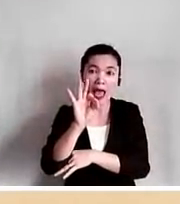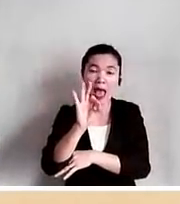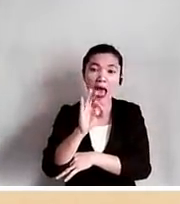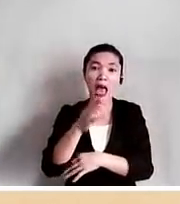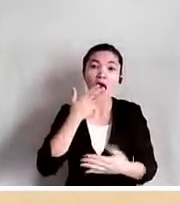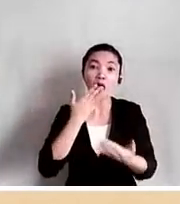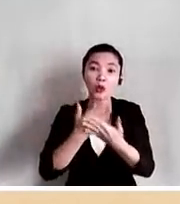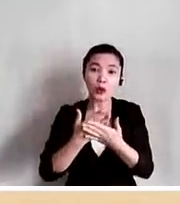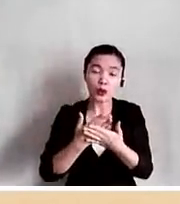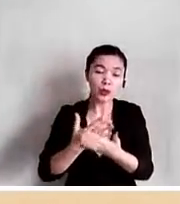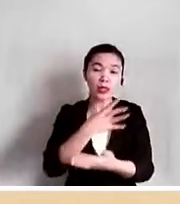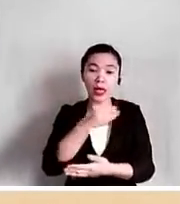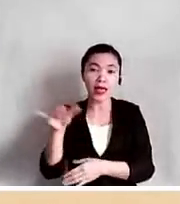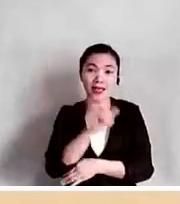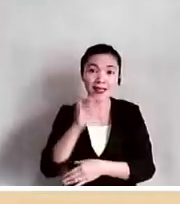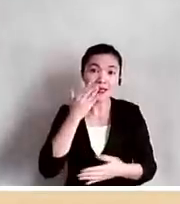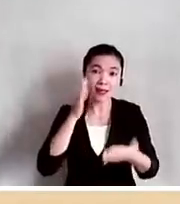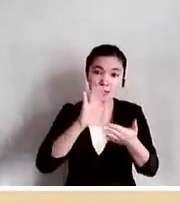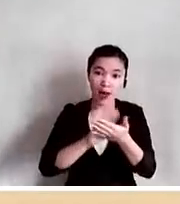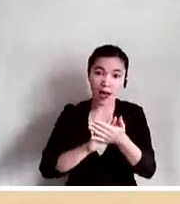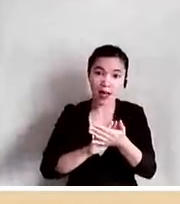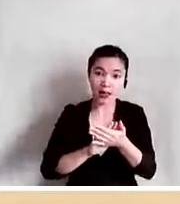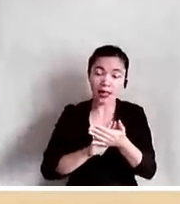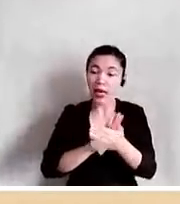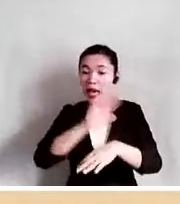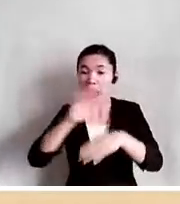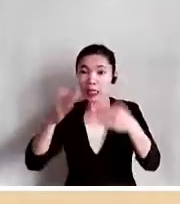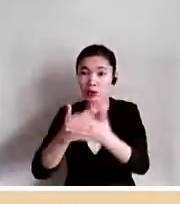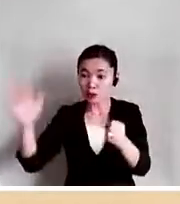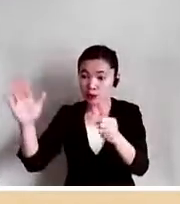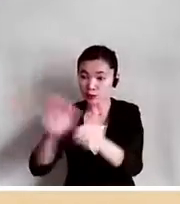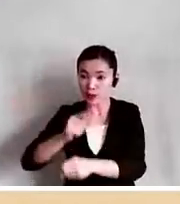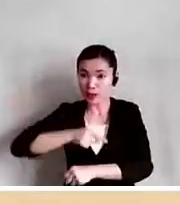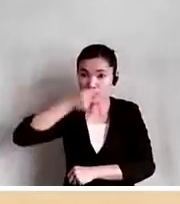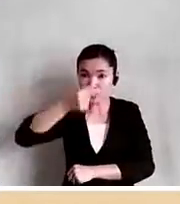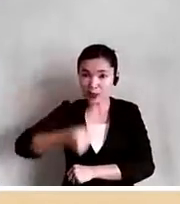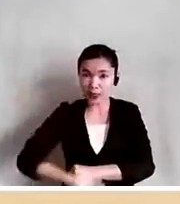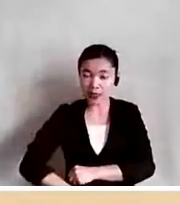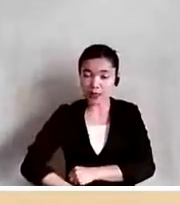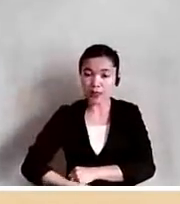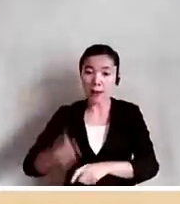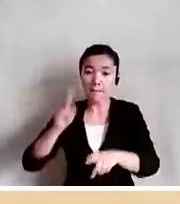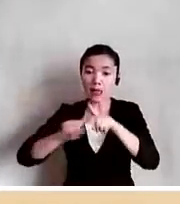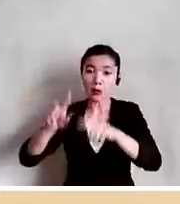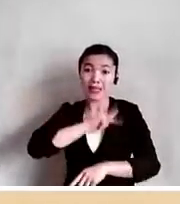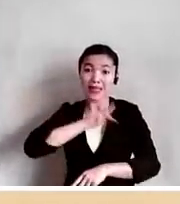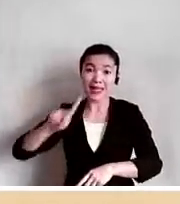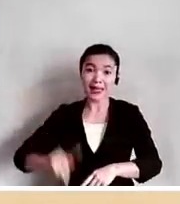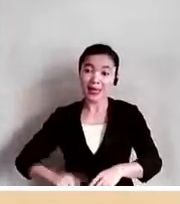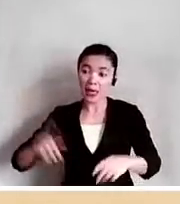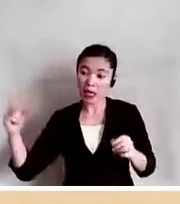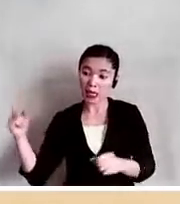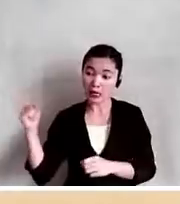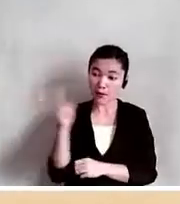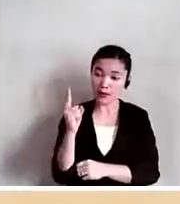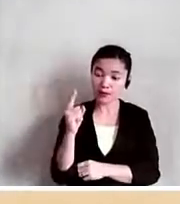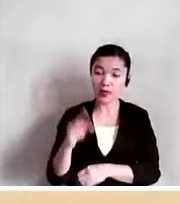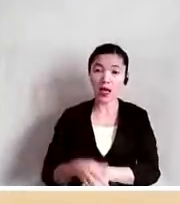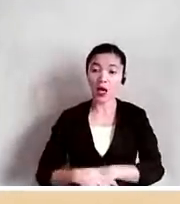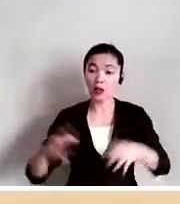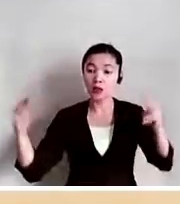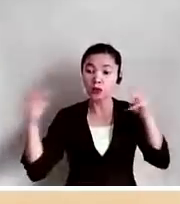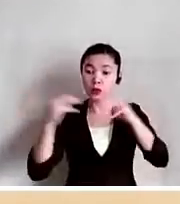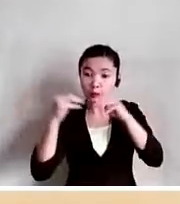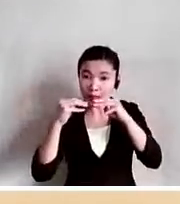and the hall was filled with guests. But when the king came in to meet the guest, he saw a